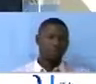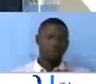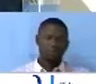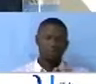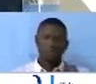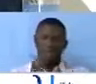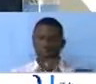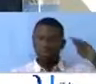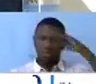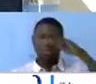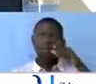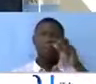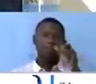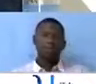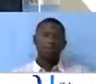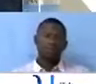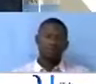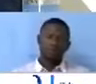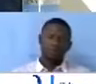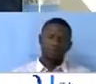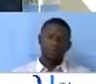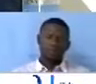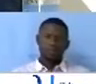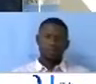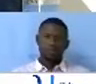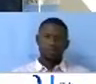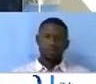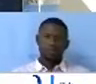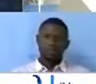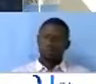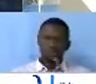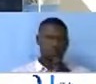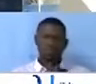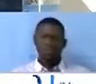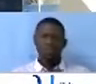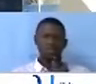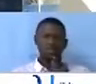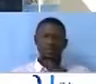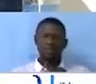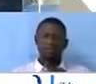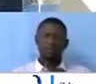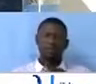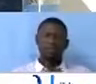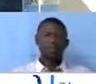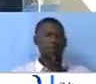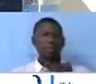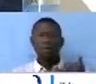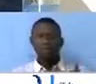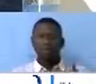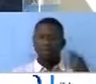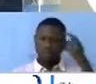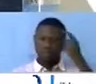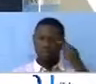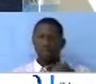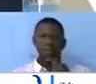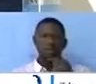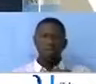But couldn't that just be an impression? Many people think I am the head of this